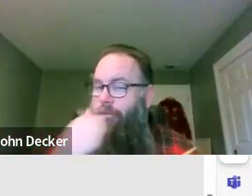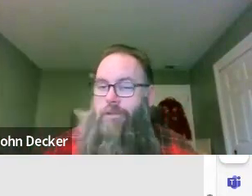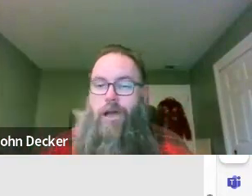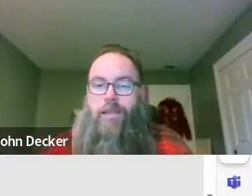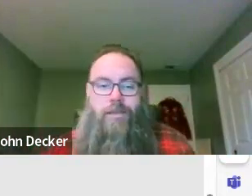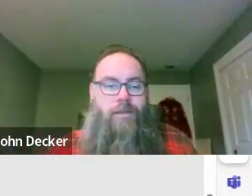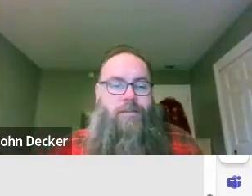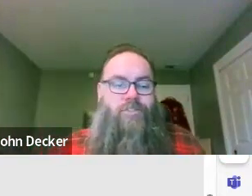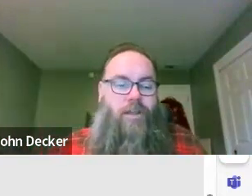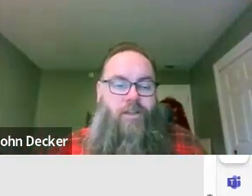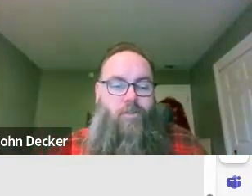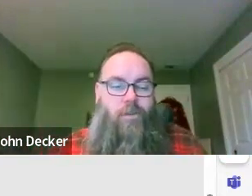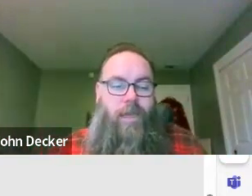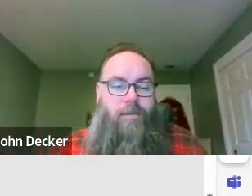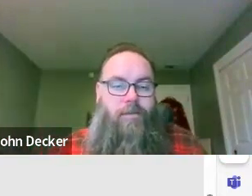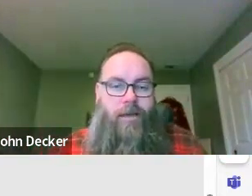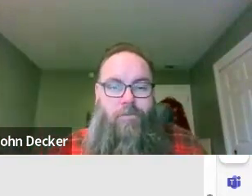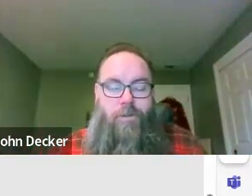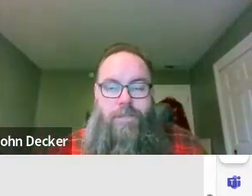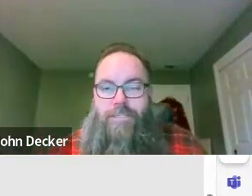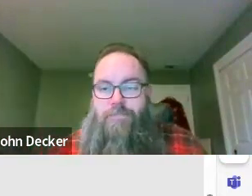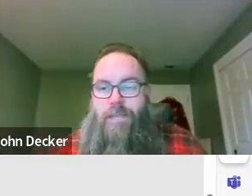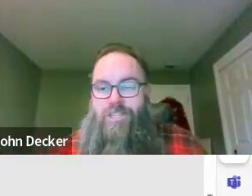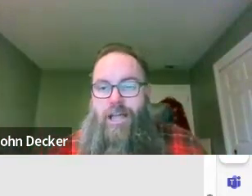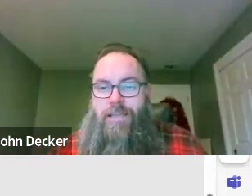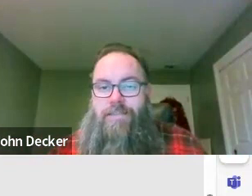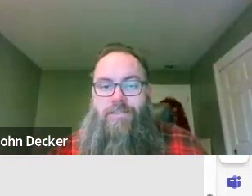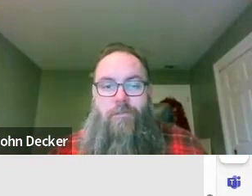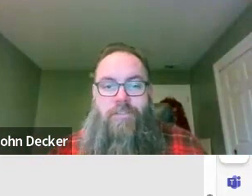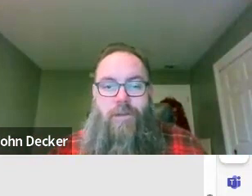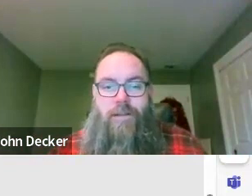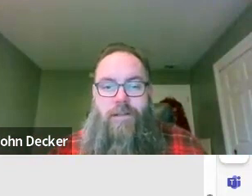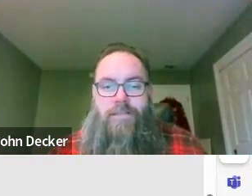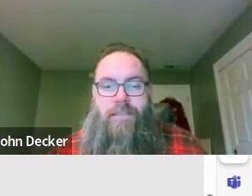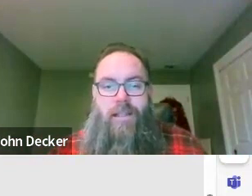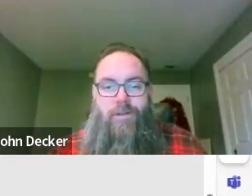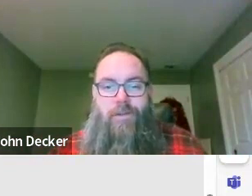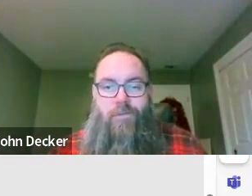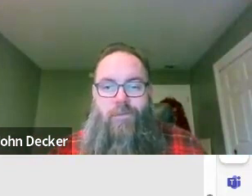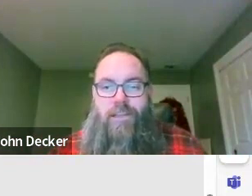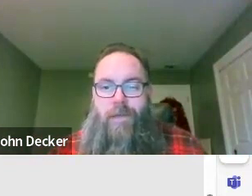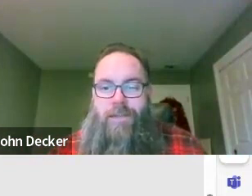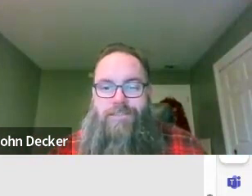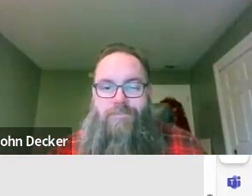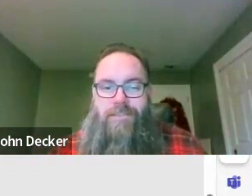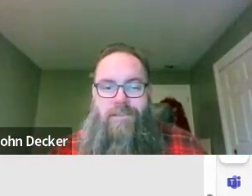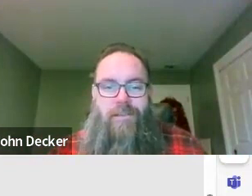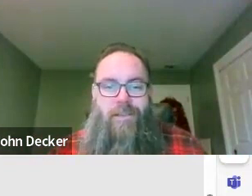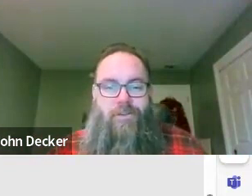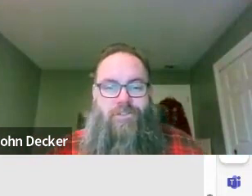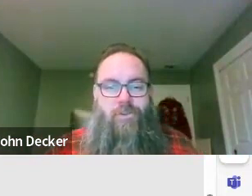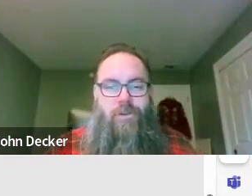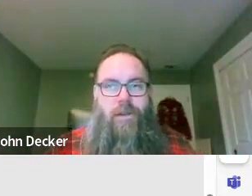that where people are not trying to create like a really specialized service, but are instead looking for funding